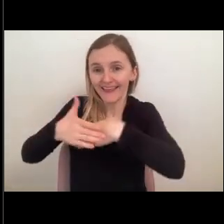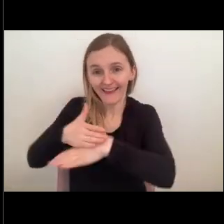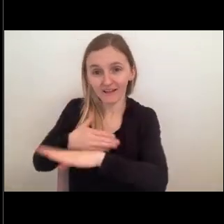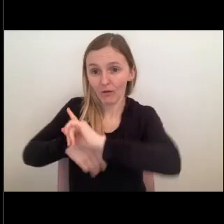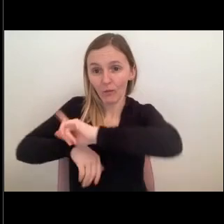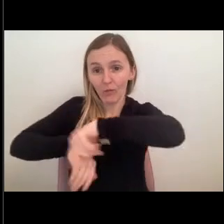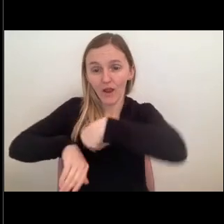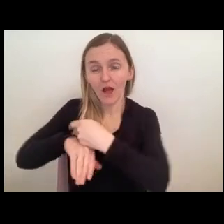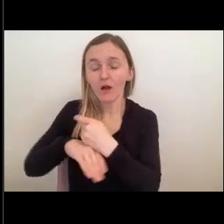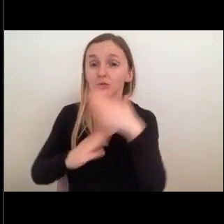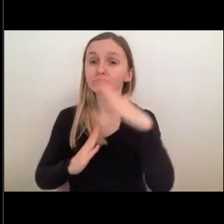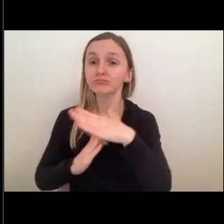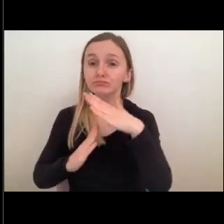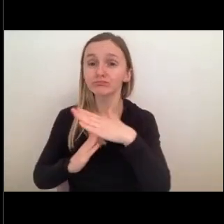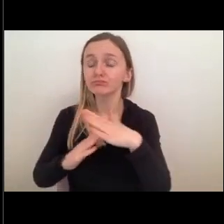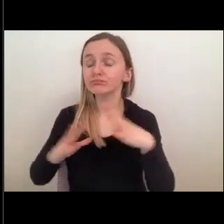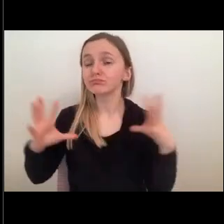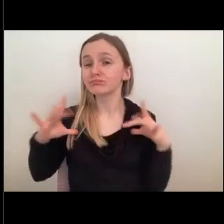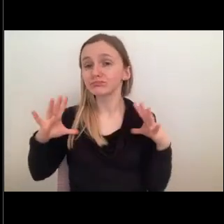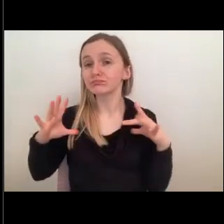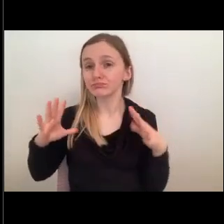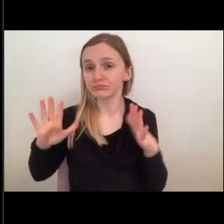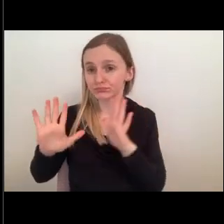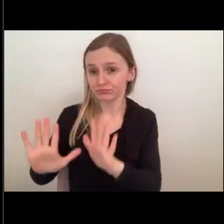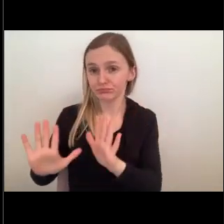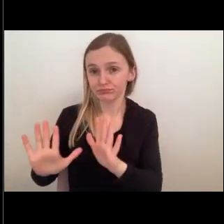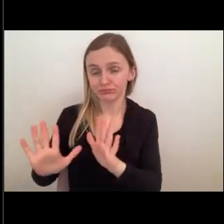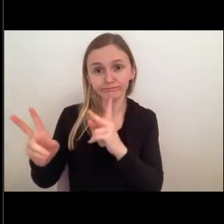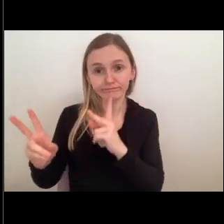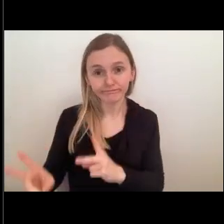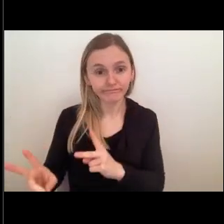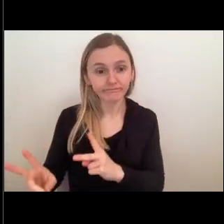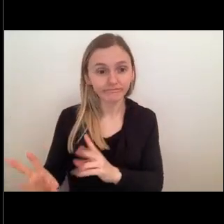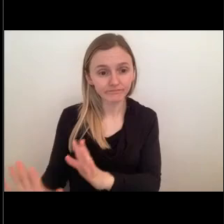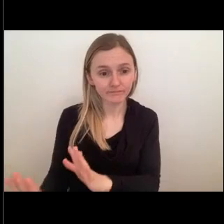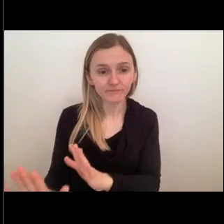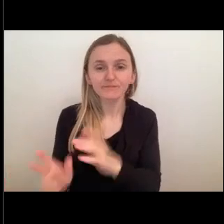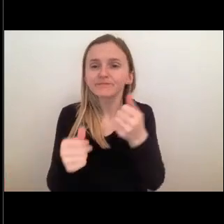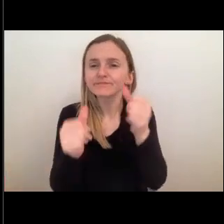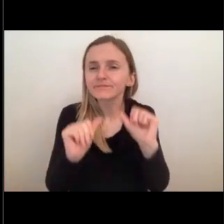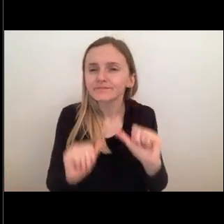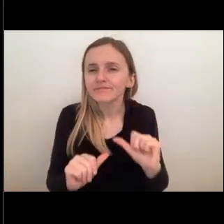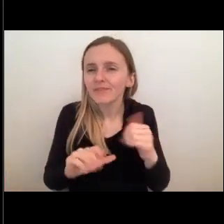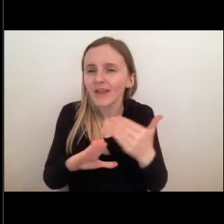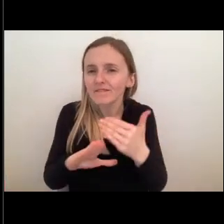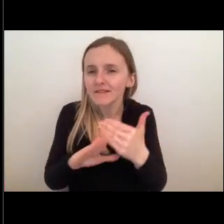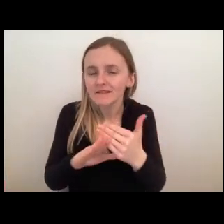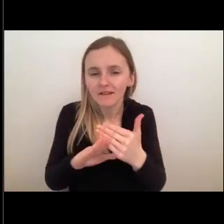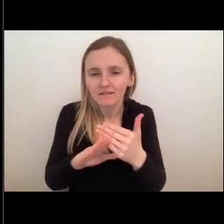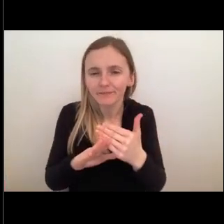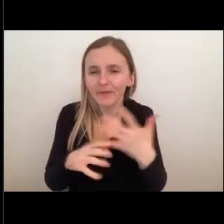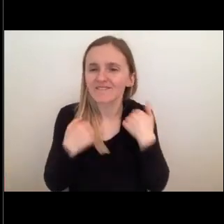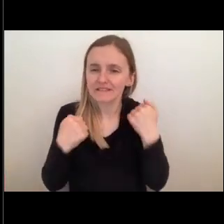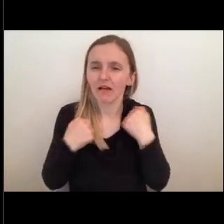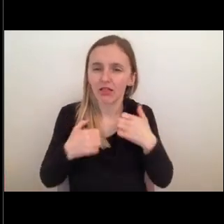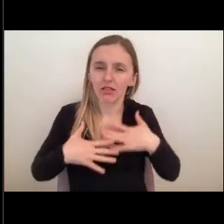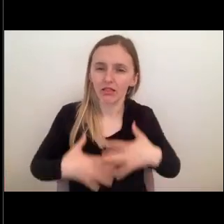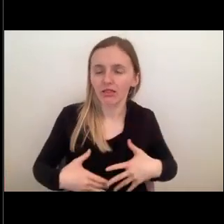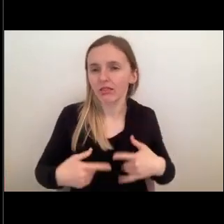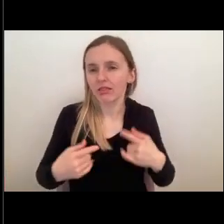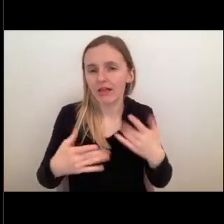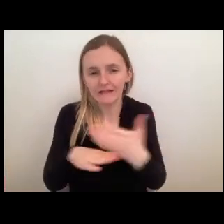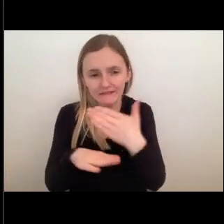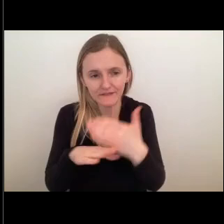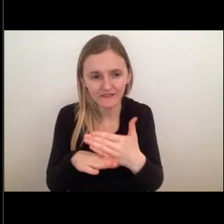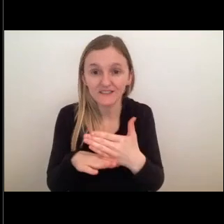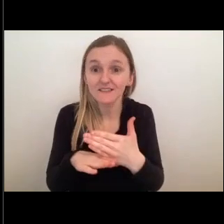have some chill out time, some quiet time to themselves. Physical activities, you know, so I've already touched on that, so activities that use